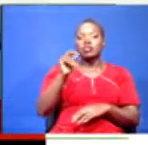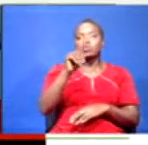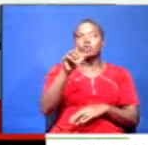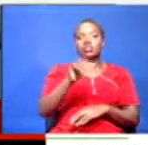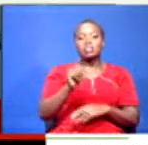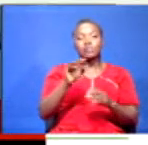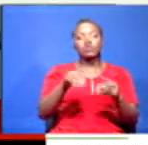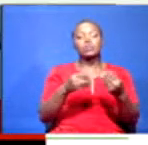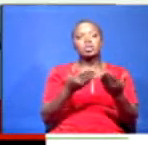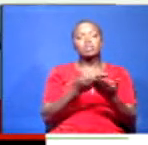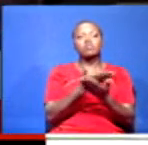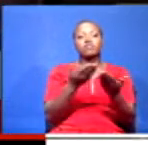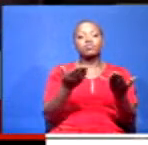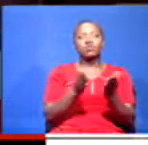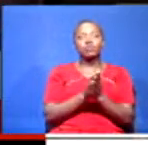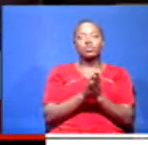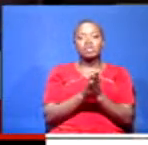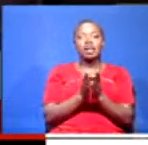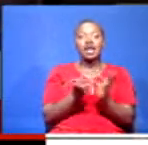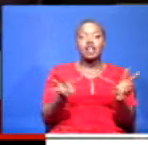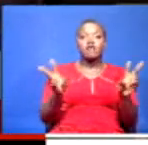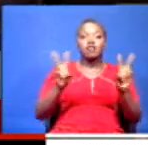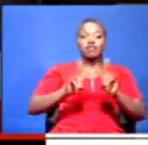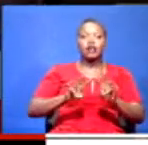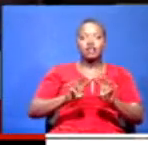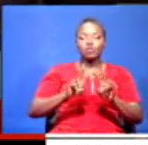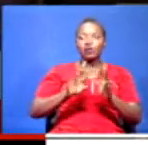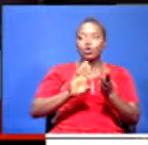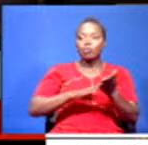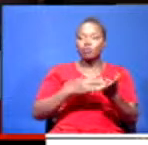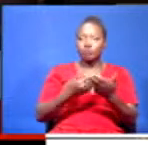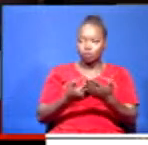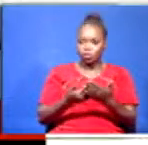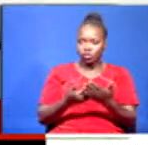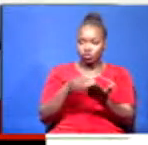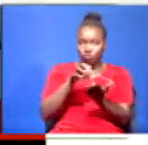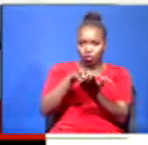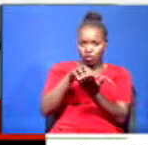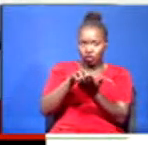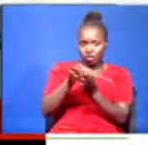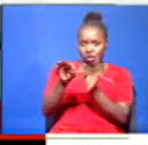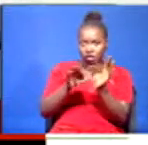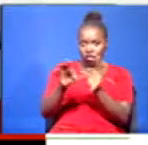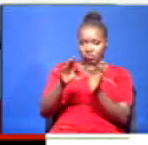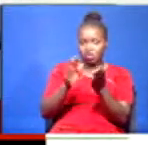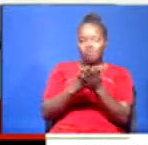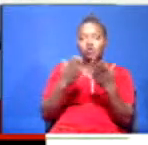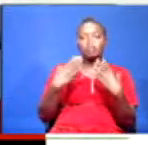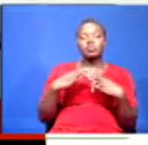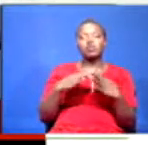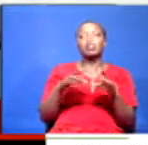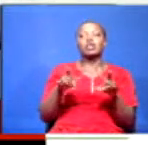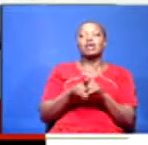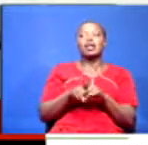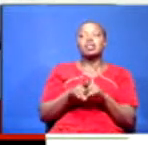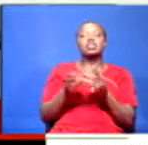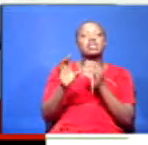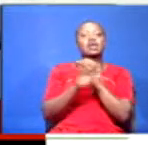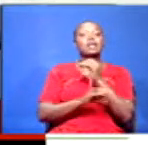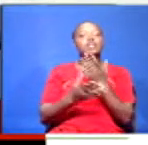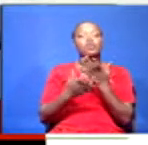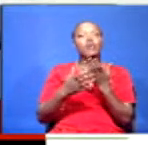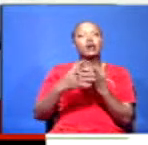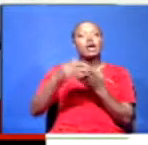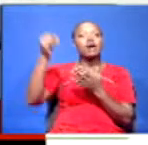with a value proposition described by some people as a country where power goes off.